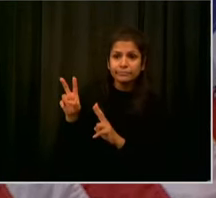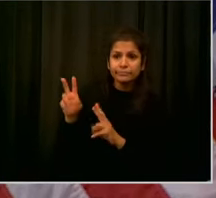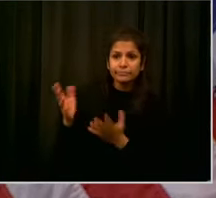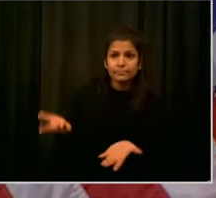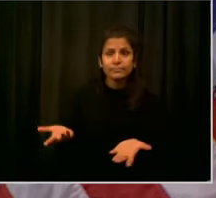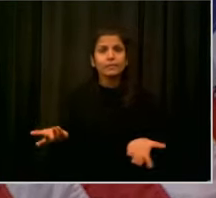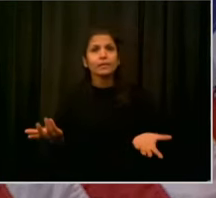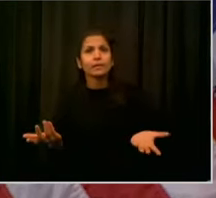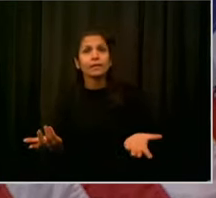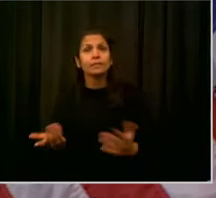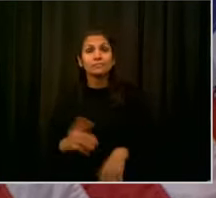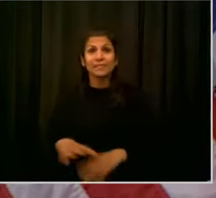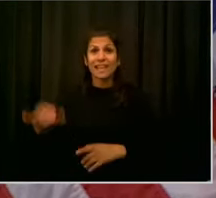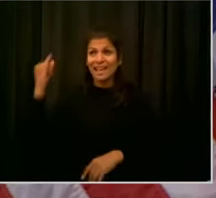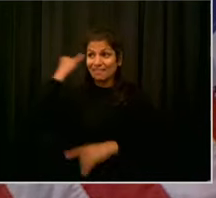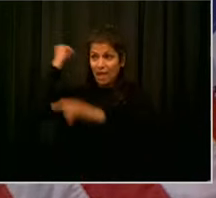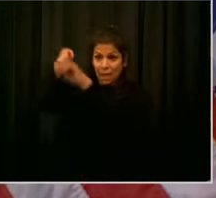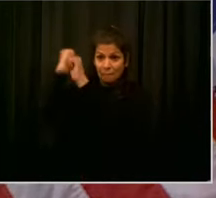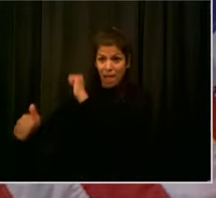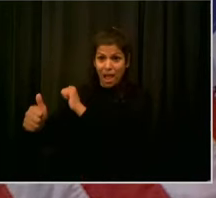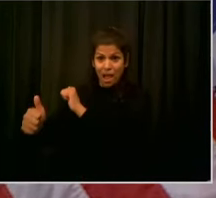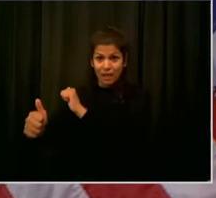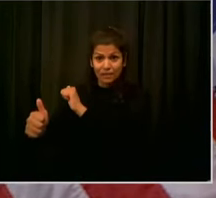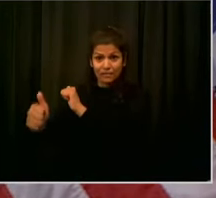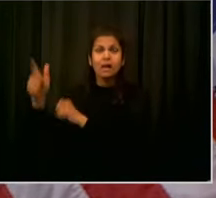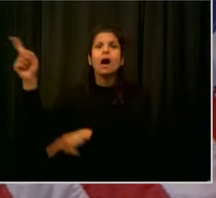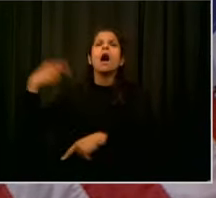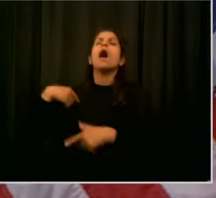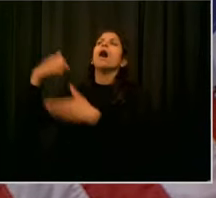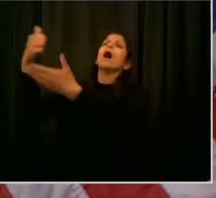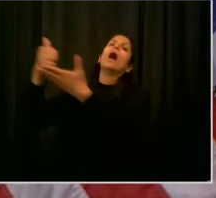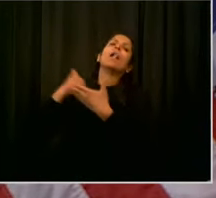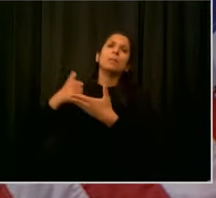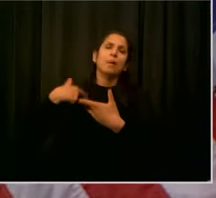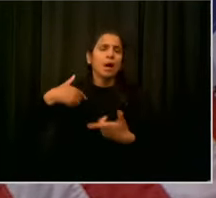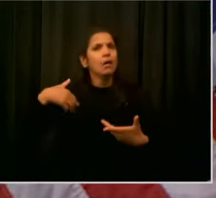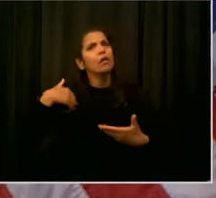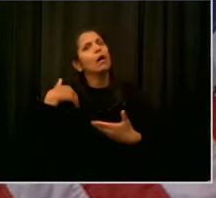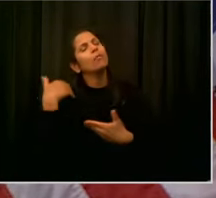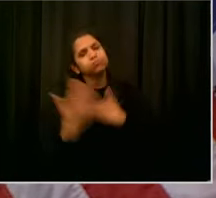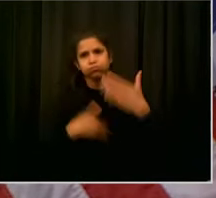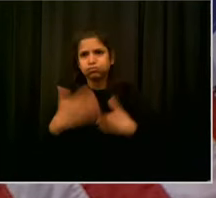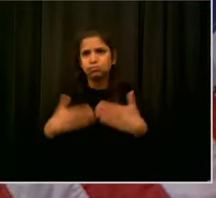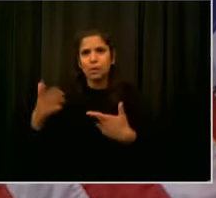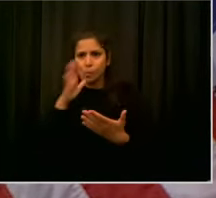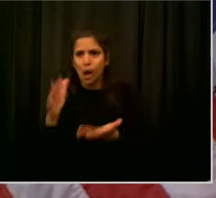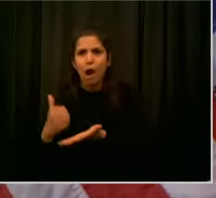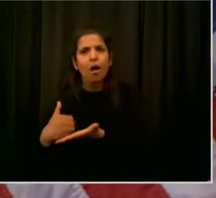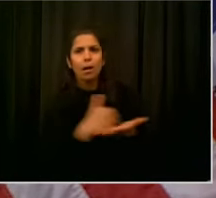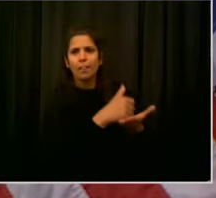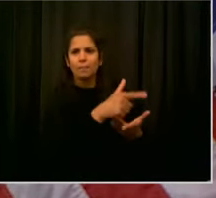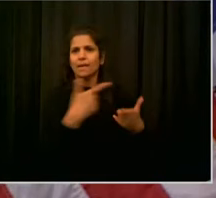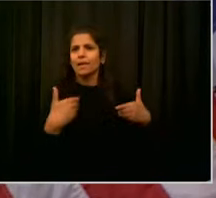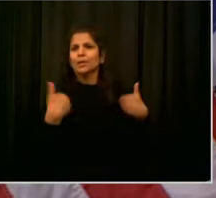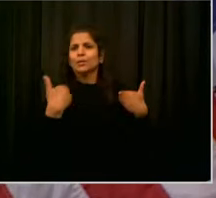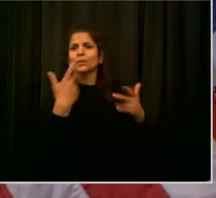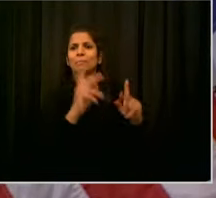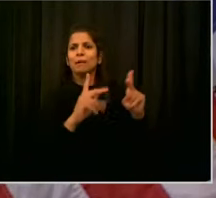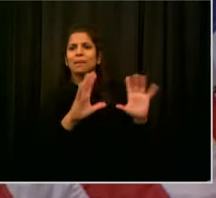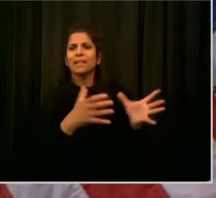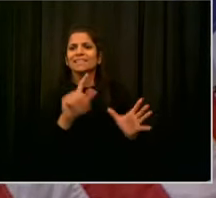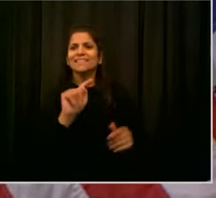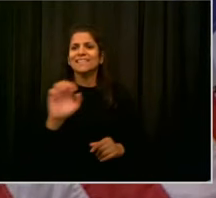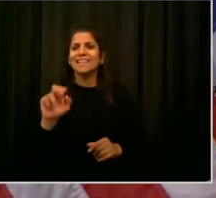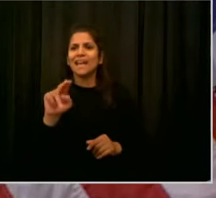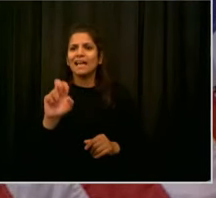move forward and find the right way to support our youth, even with the healthcare restrictions. We need that capacity to borrow